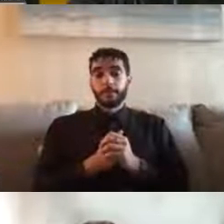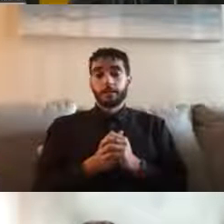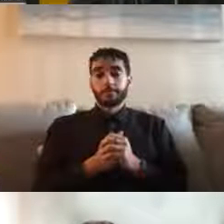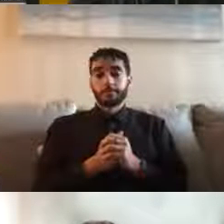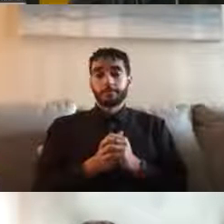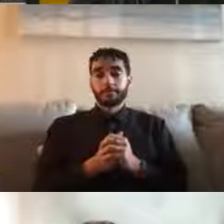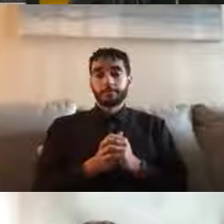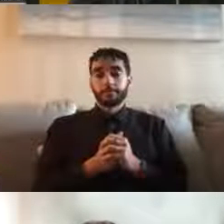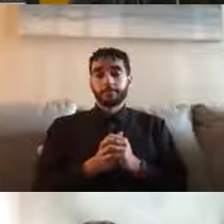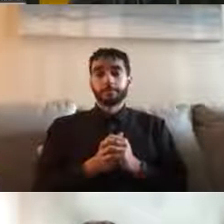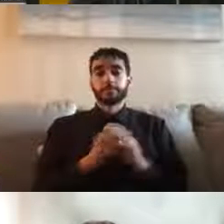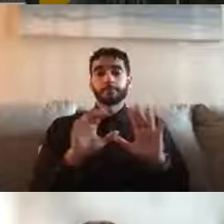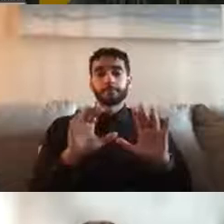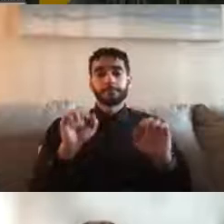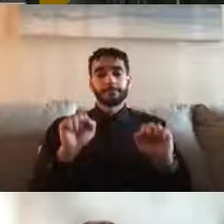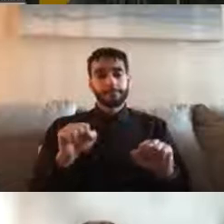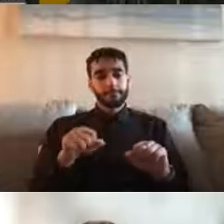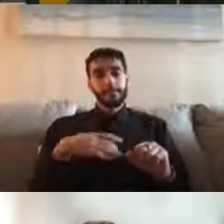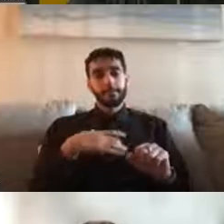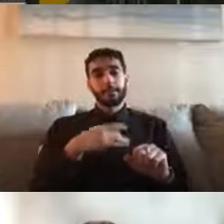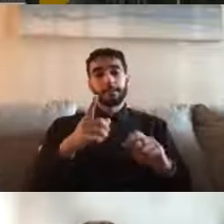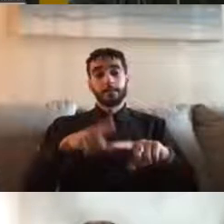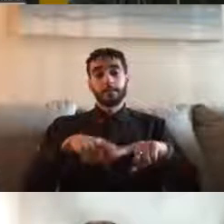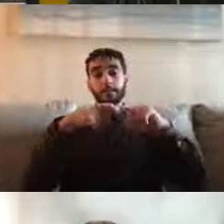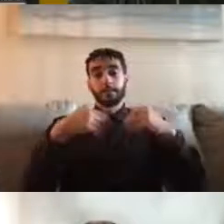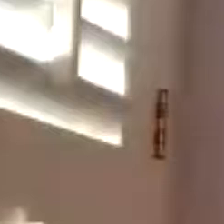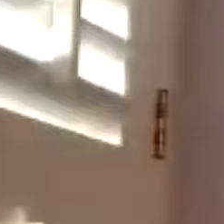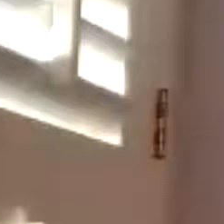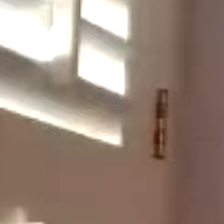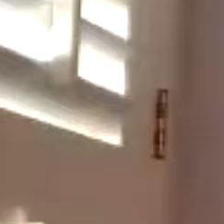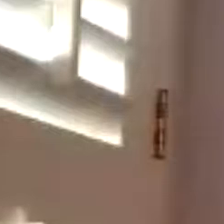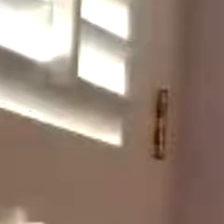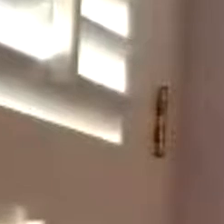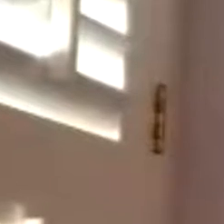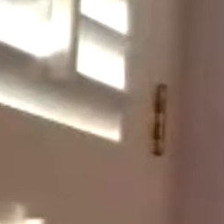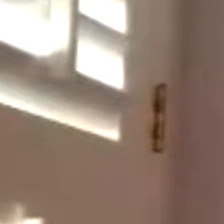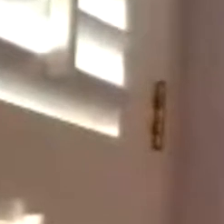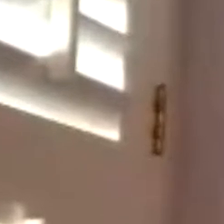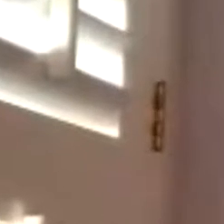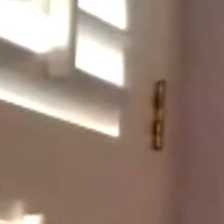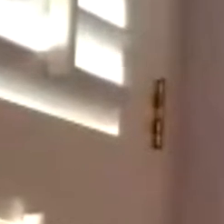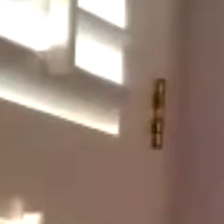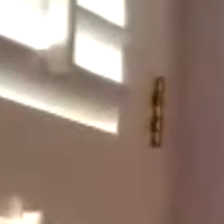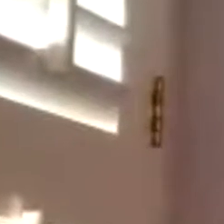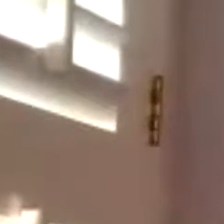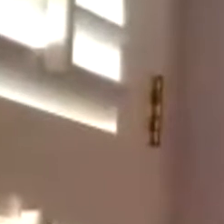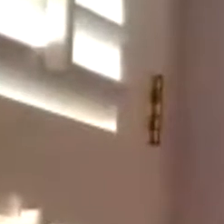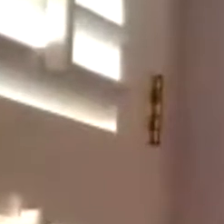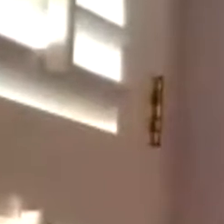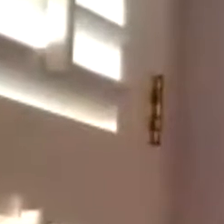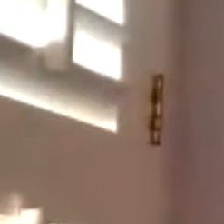I'd like to take a pause right now because we have a special guest whom we just talked about, you know, how can we